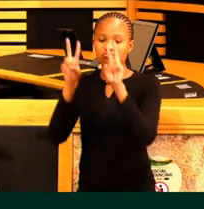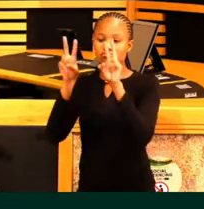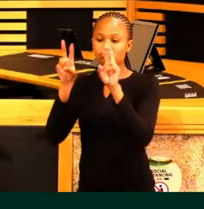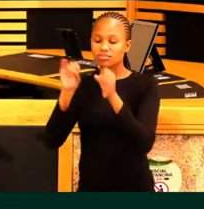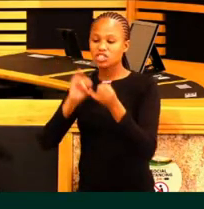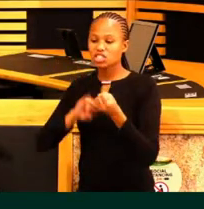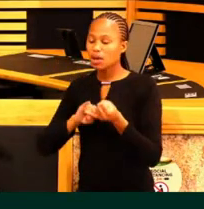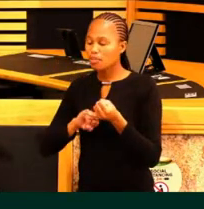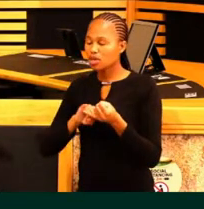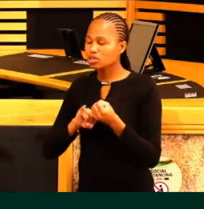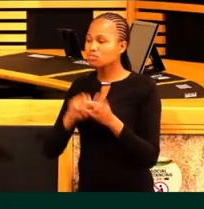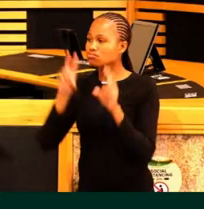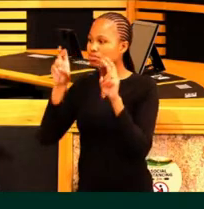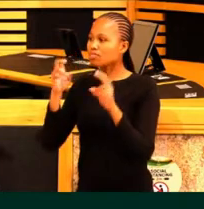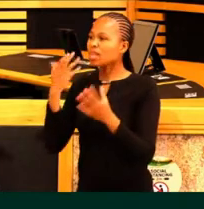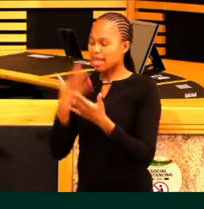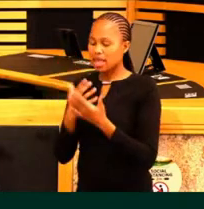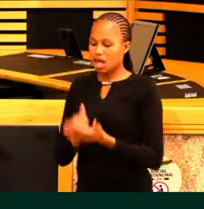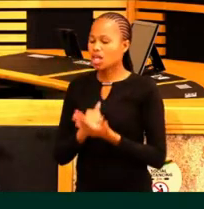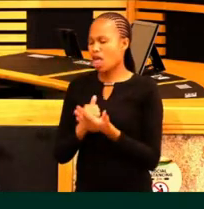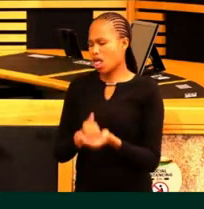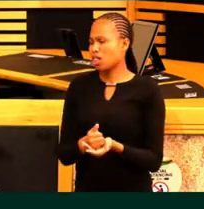can assist